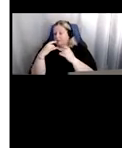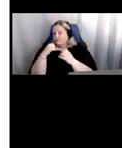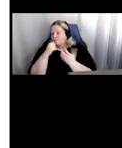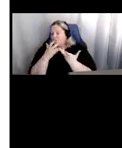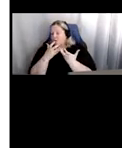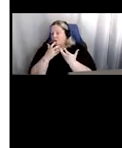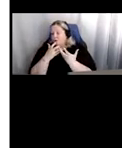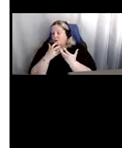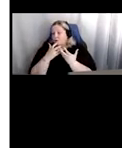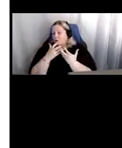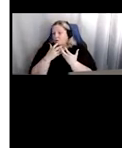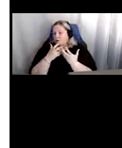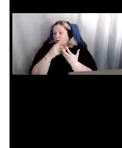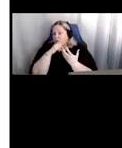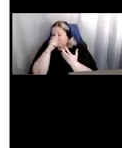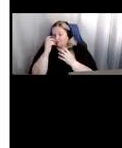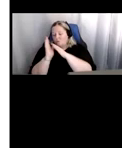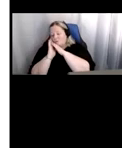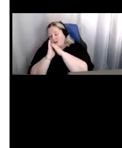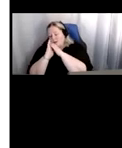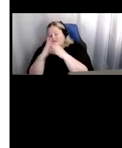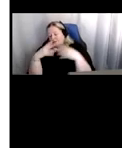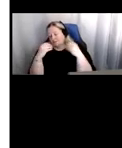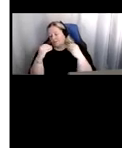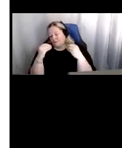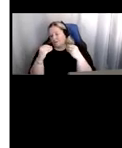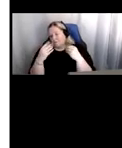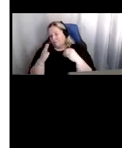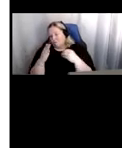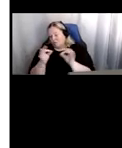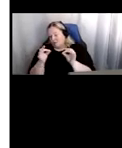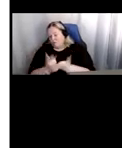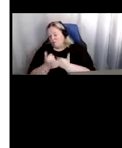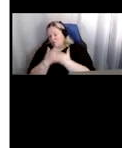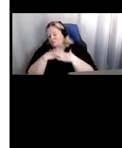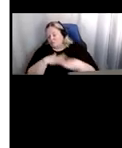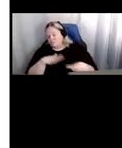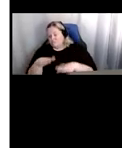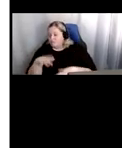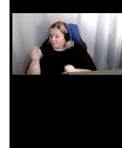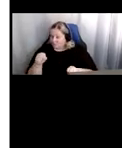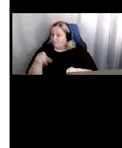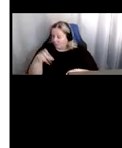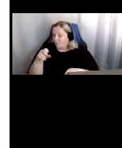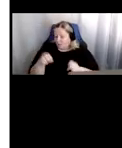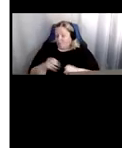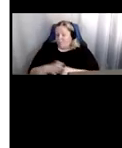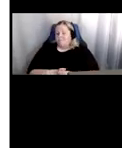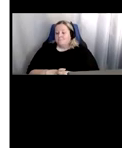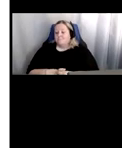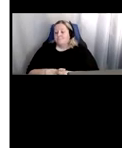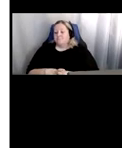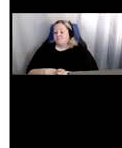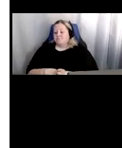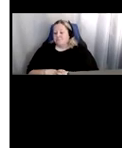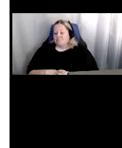like a blue light before you're going to bed to help you relax. That's possible as well.